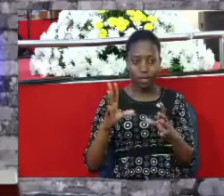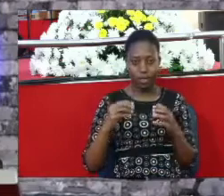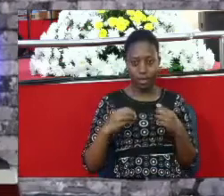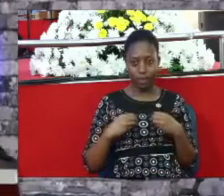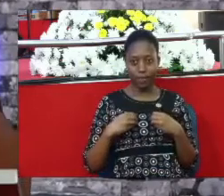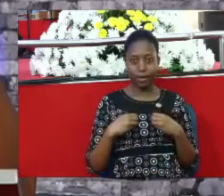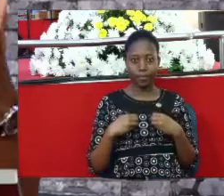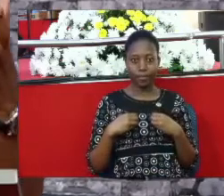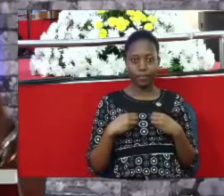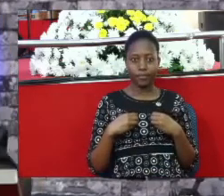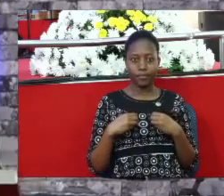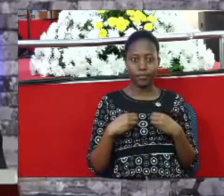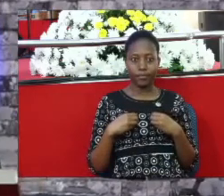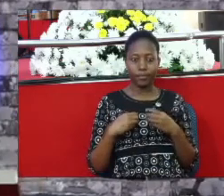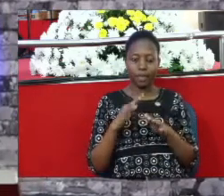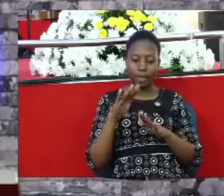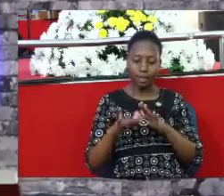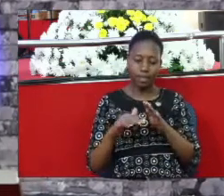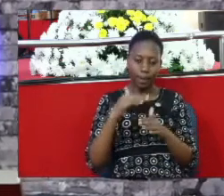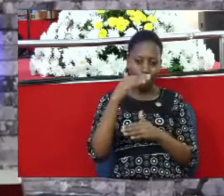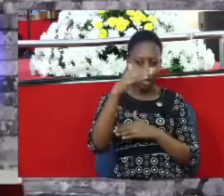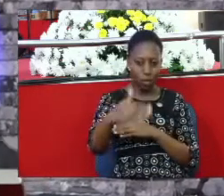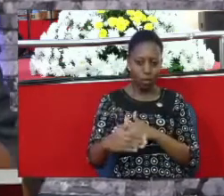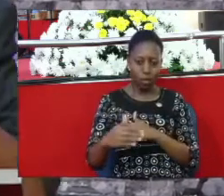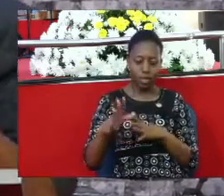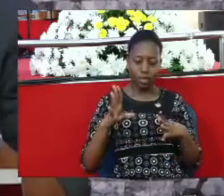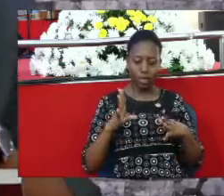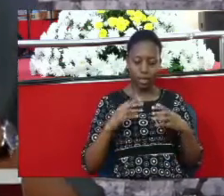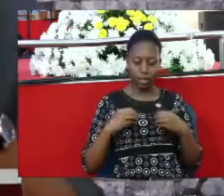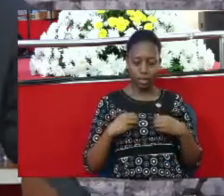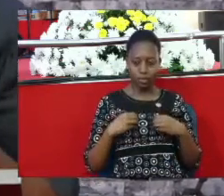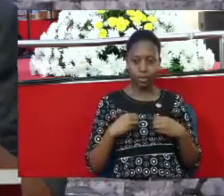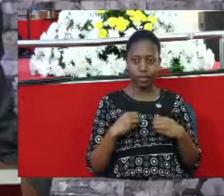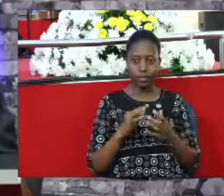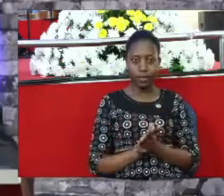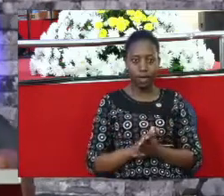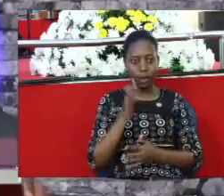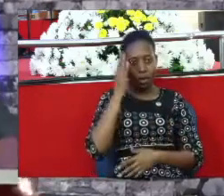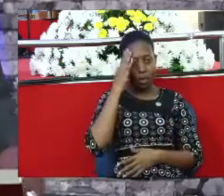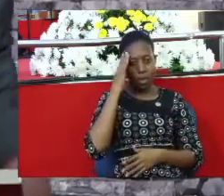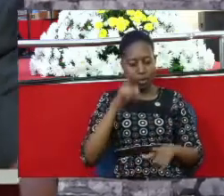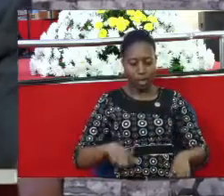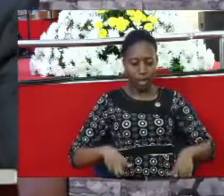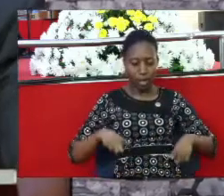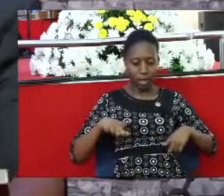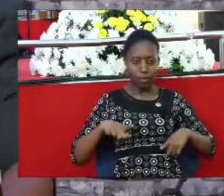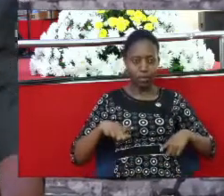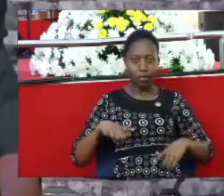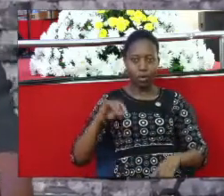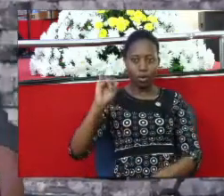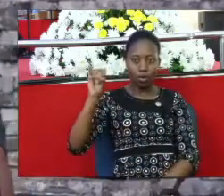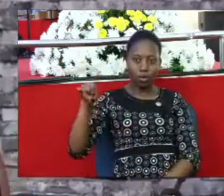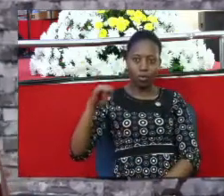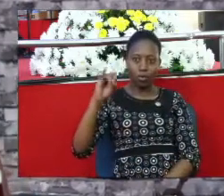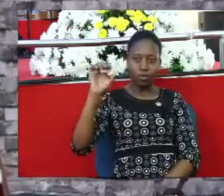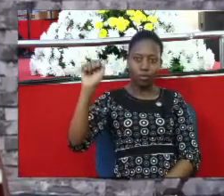beyond is an attitude of receiving. And we look at a life of a guy called Jabez. 1